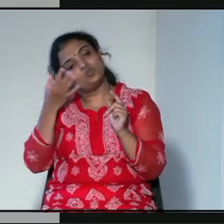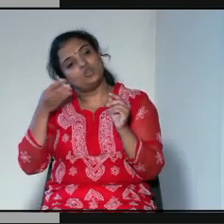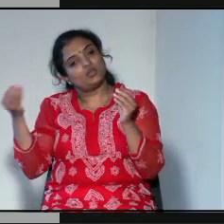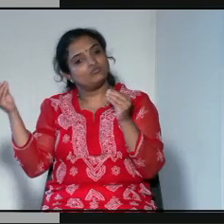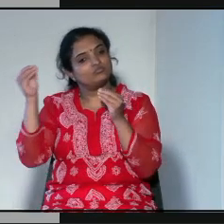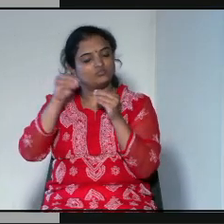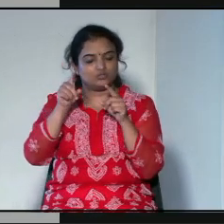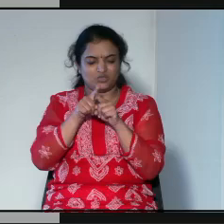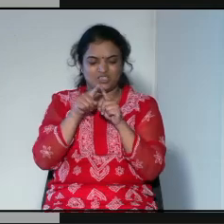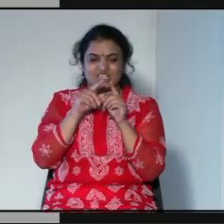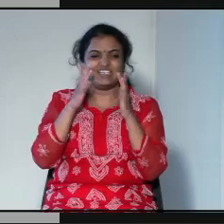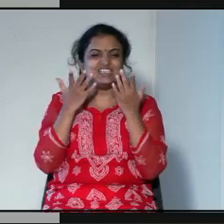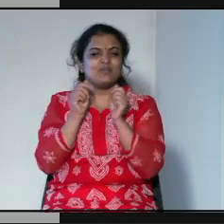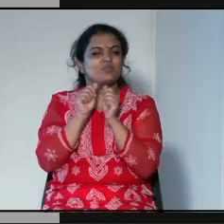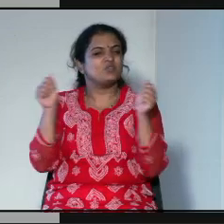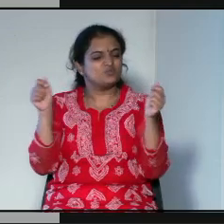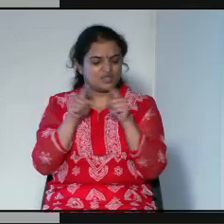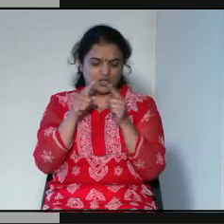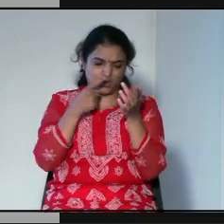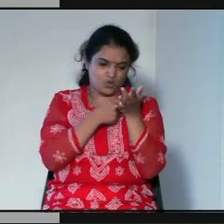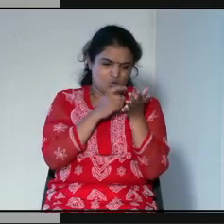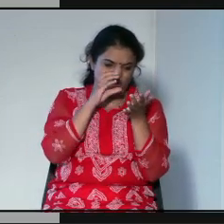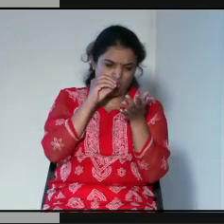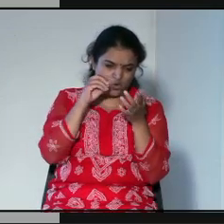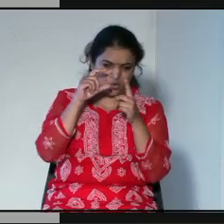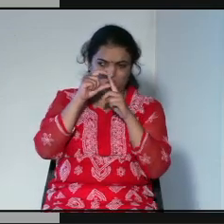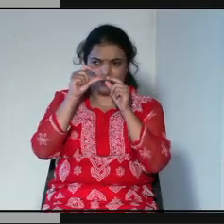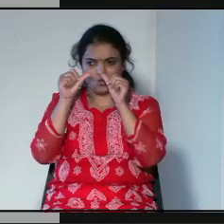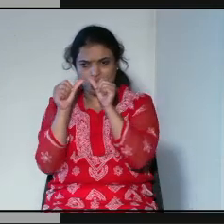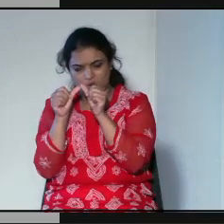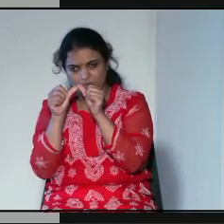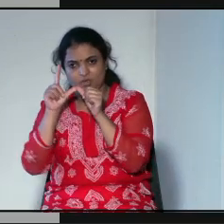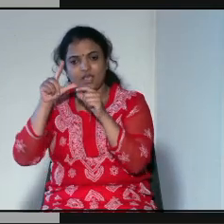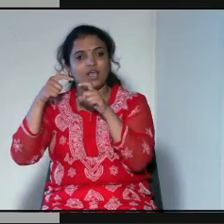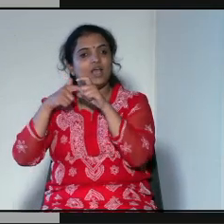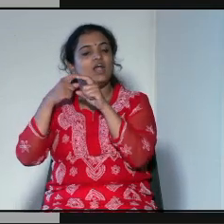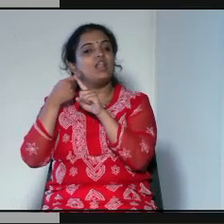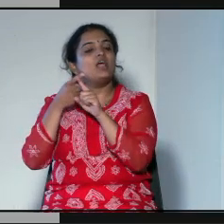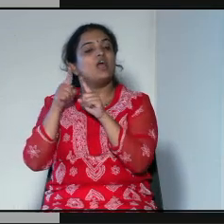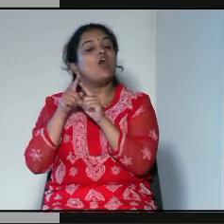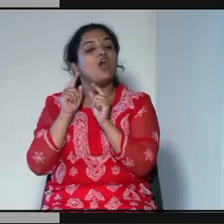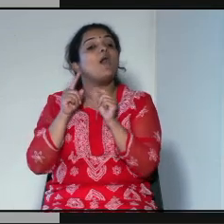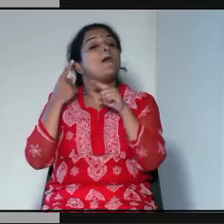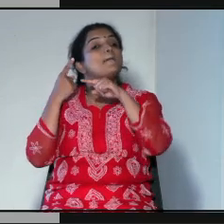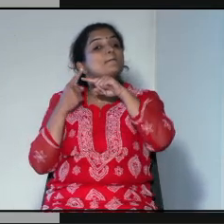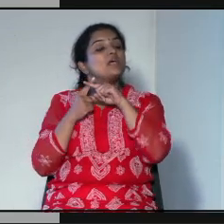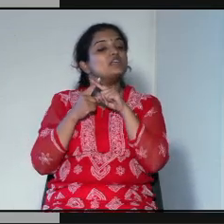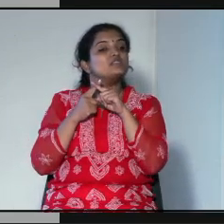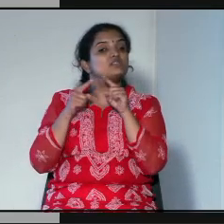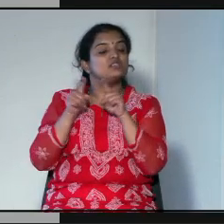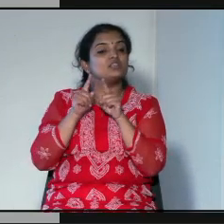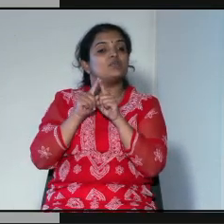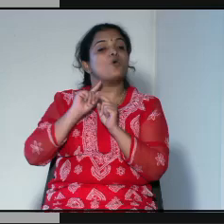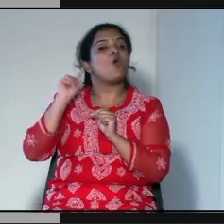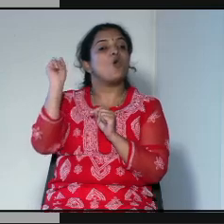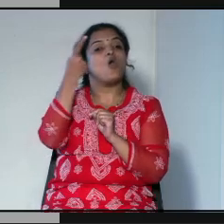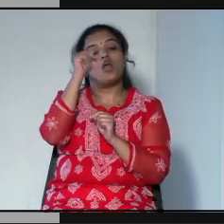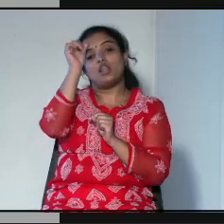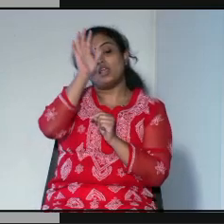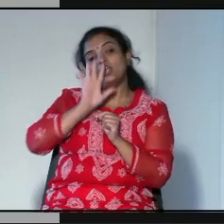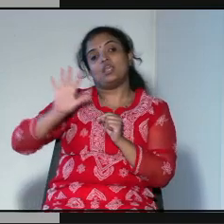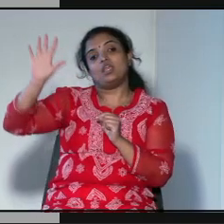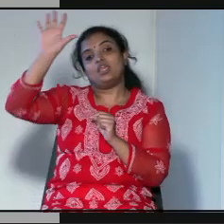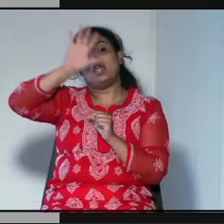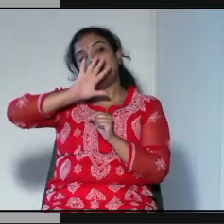and added to these in 1976 a smaller book for the All India Handicrafts Board on the folk metal crafts